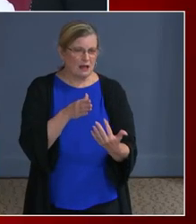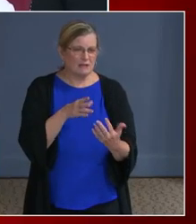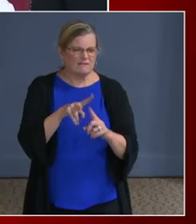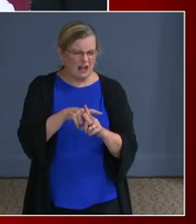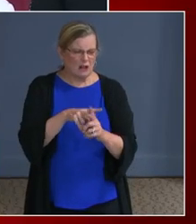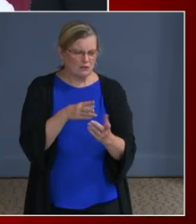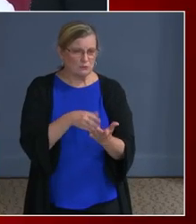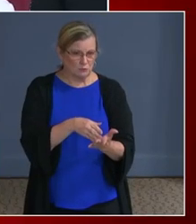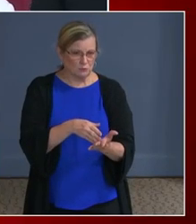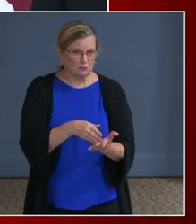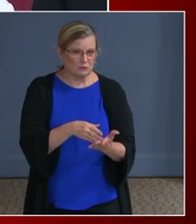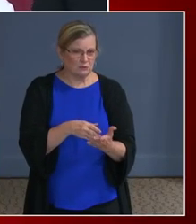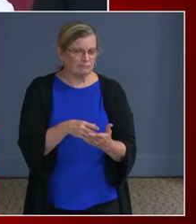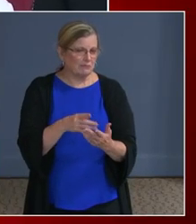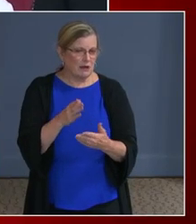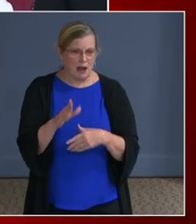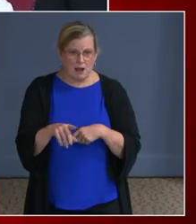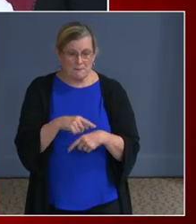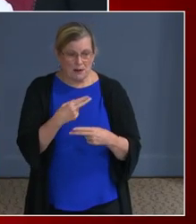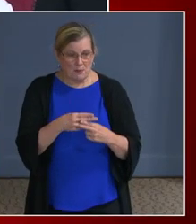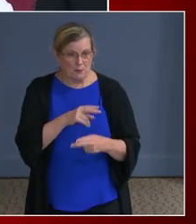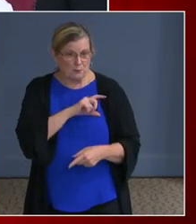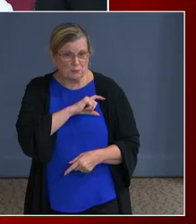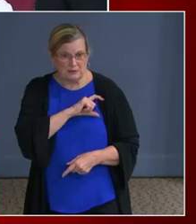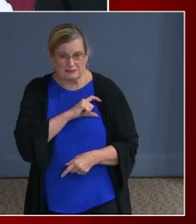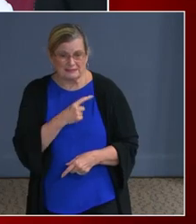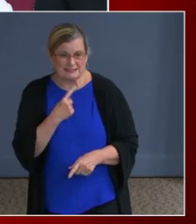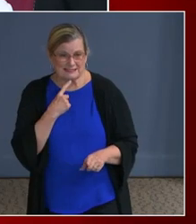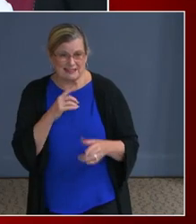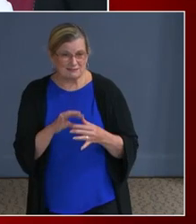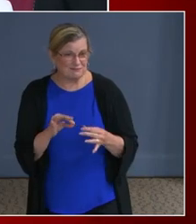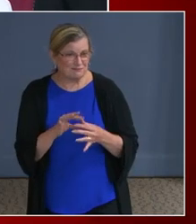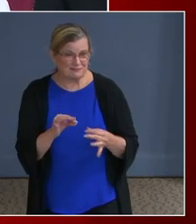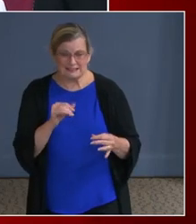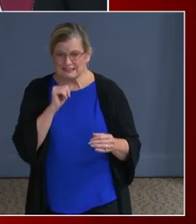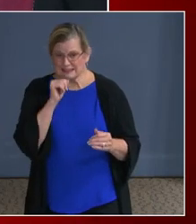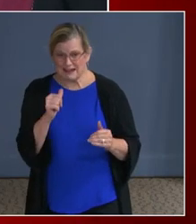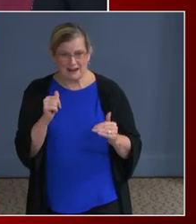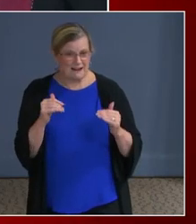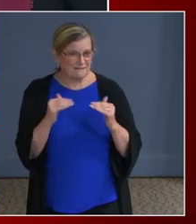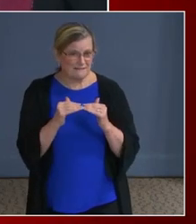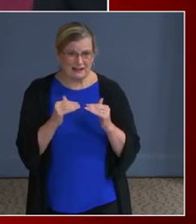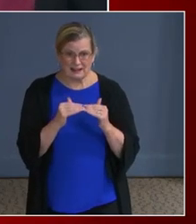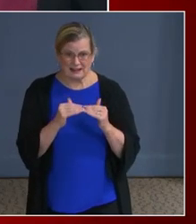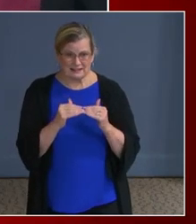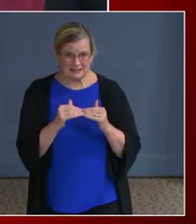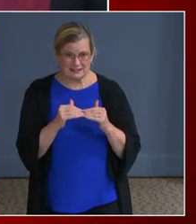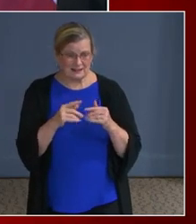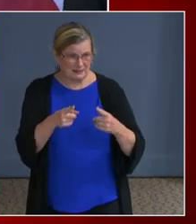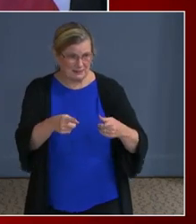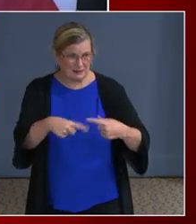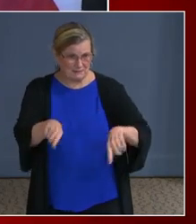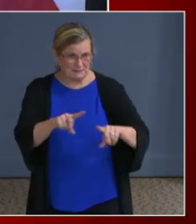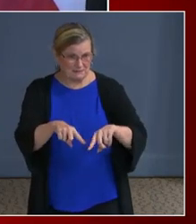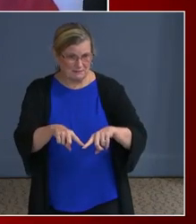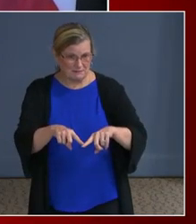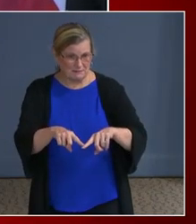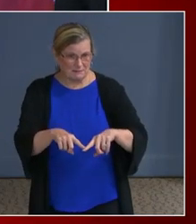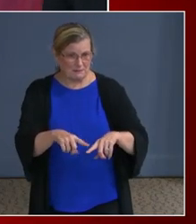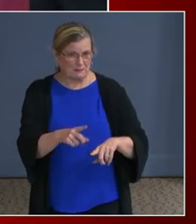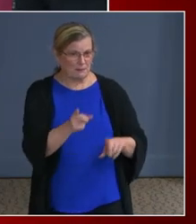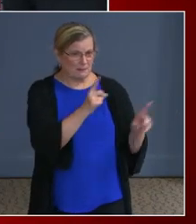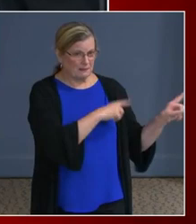reform law, saying that it is unfair to them. Any reaction you have to this? I haven't had an opportunity to review the